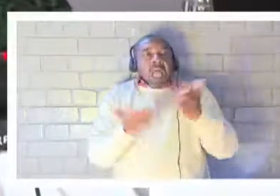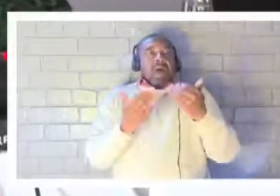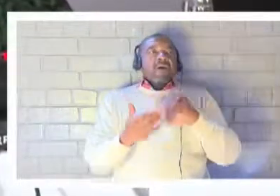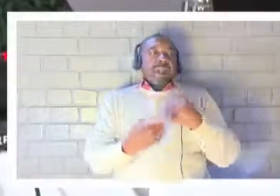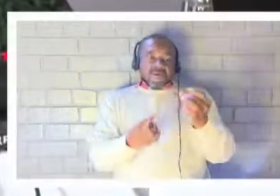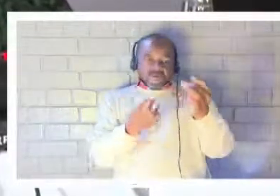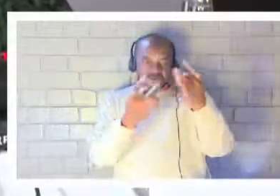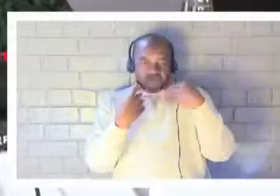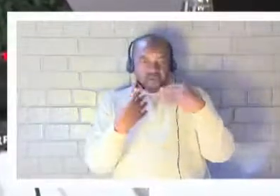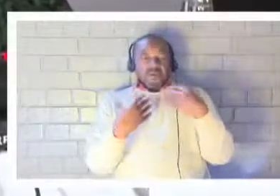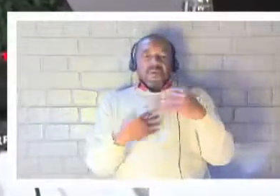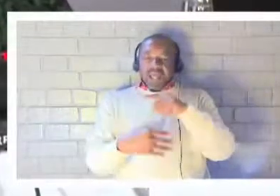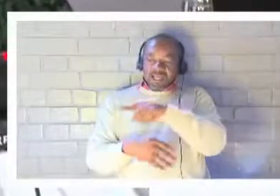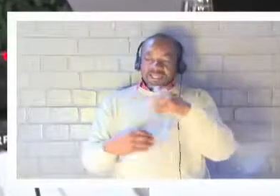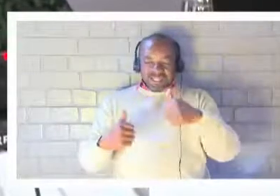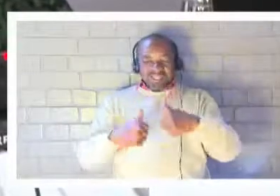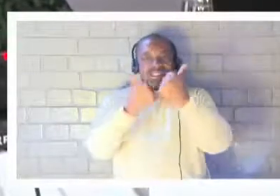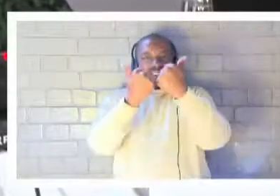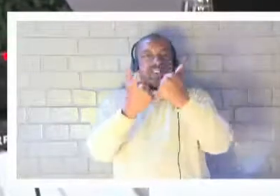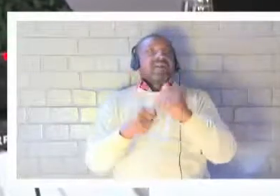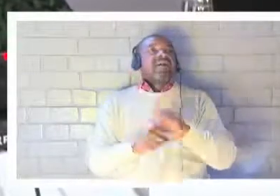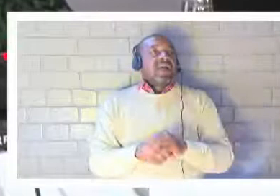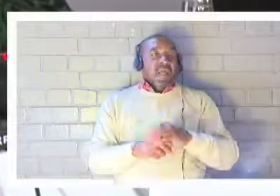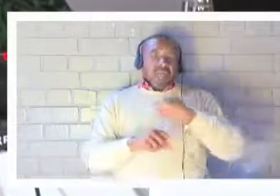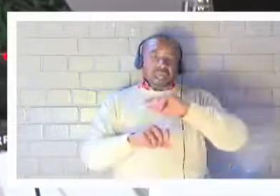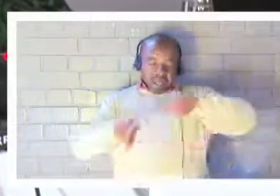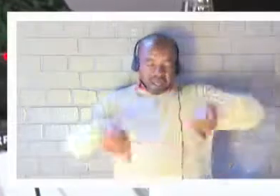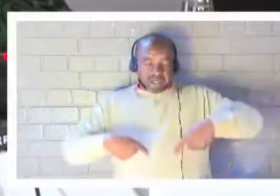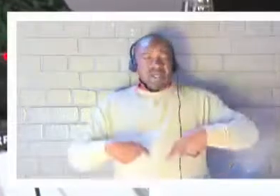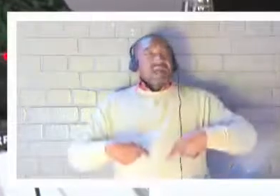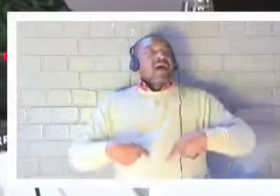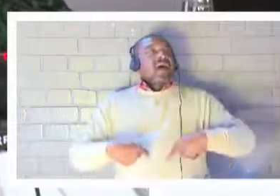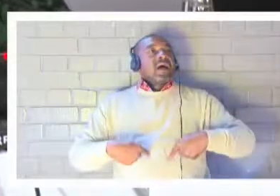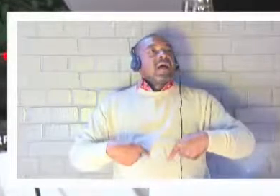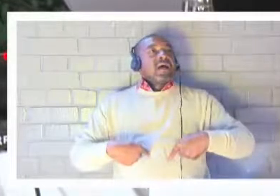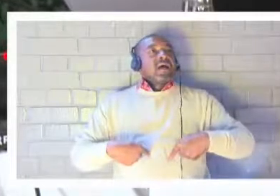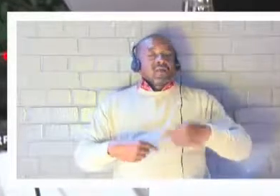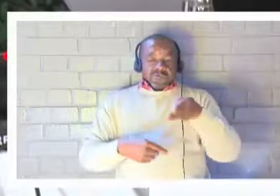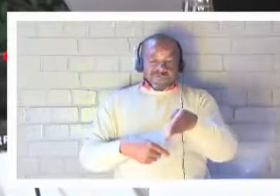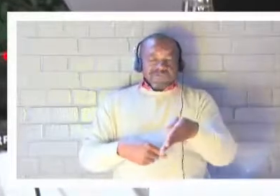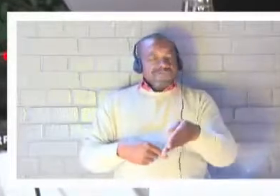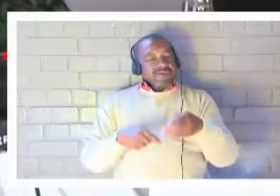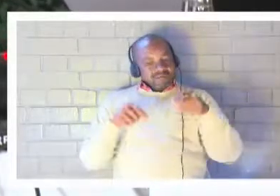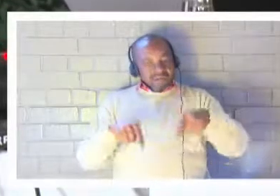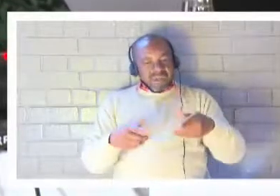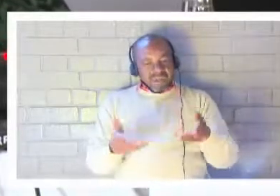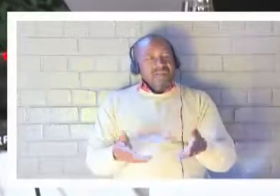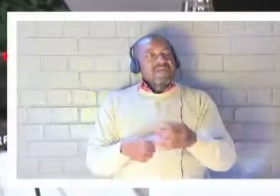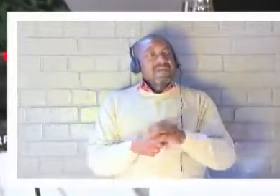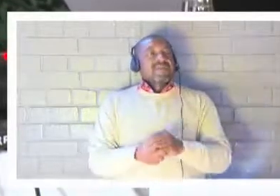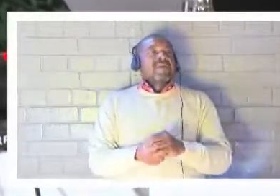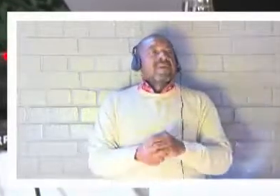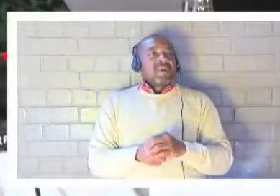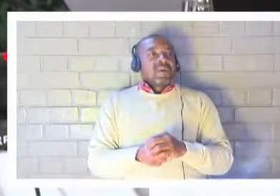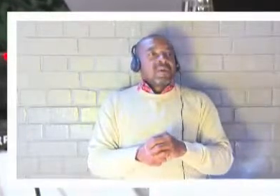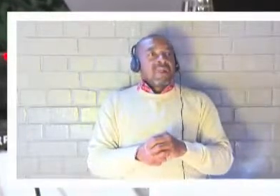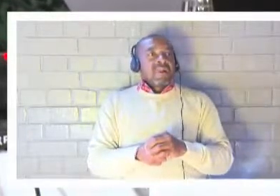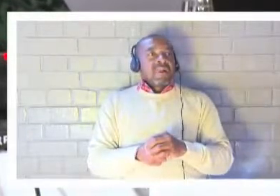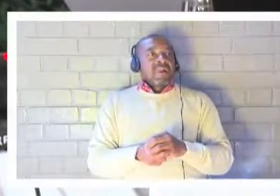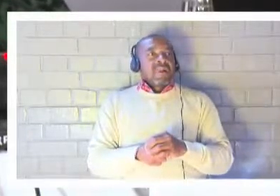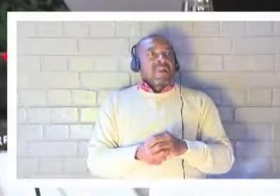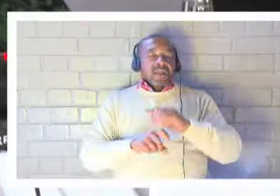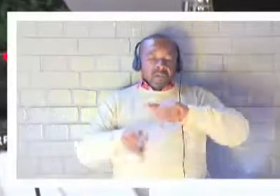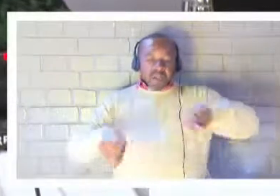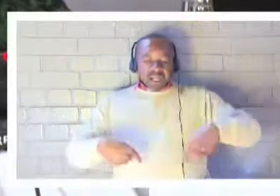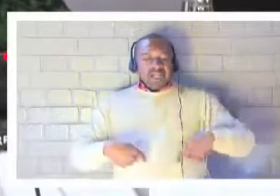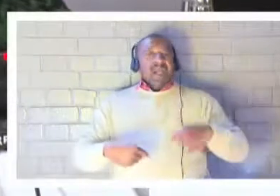challenges. And us having convened here today, and us as